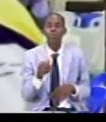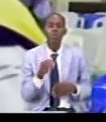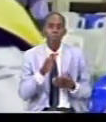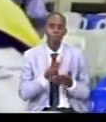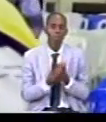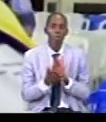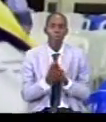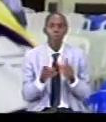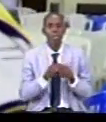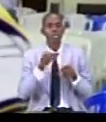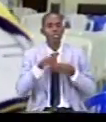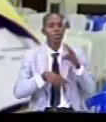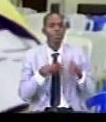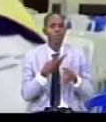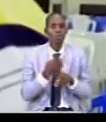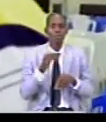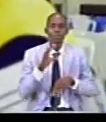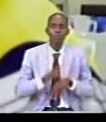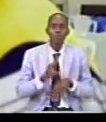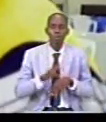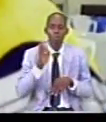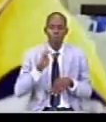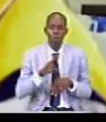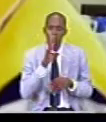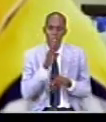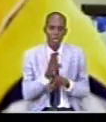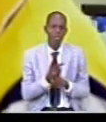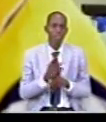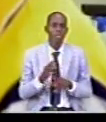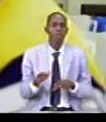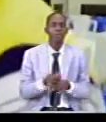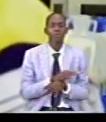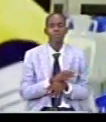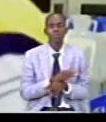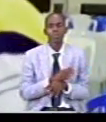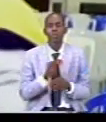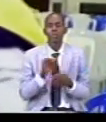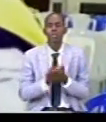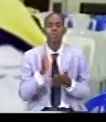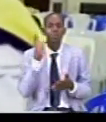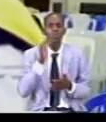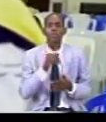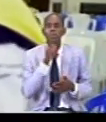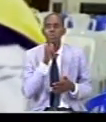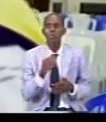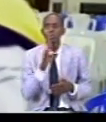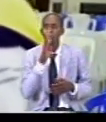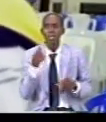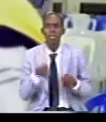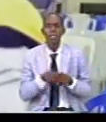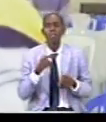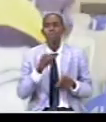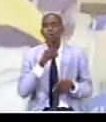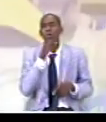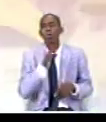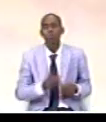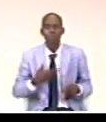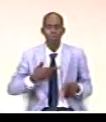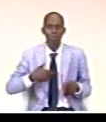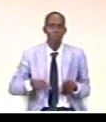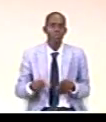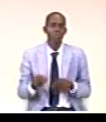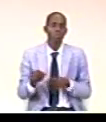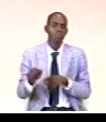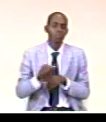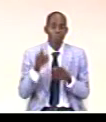world. The church must be careful that we don't become orthodox. We must make sure that we